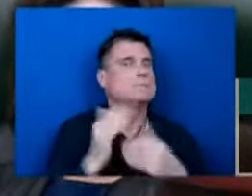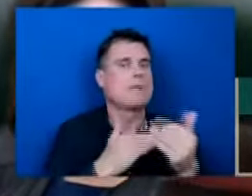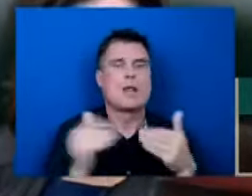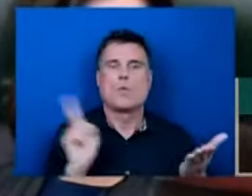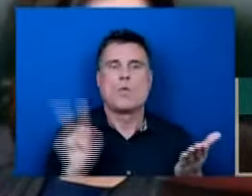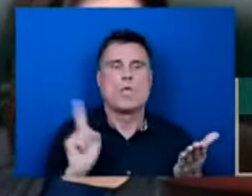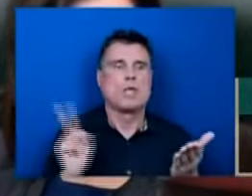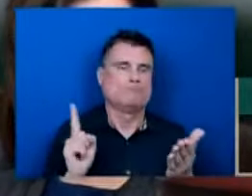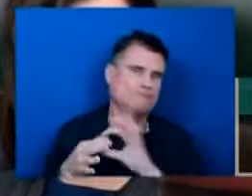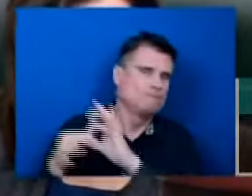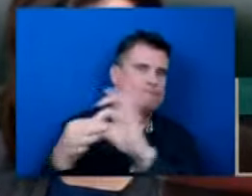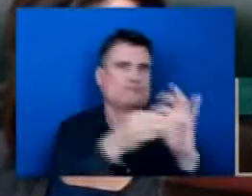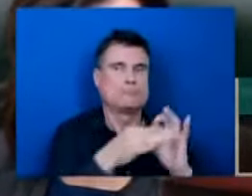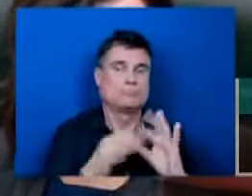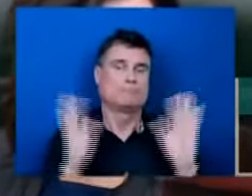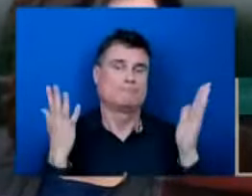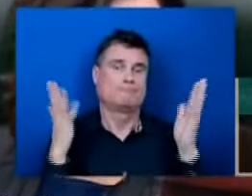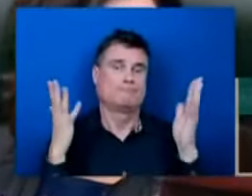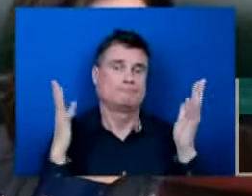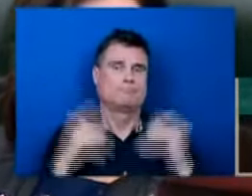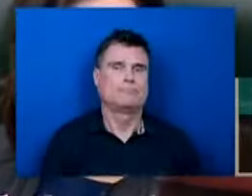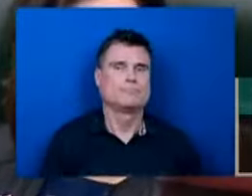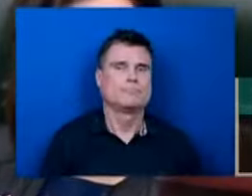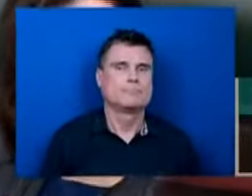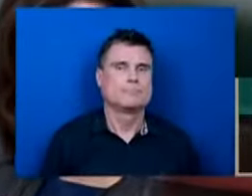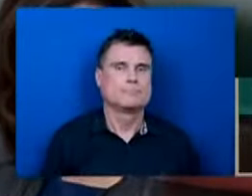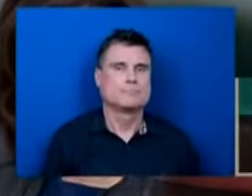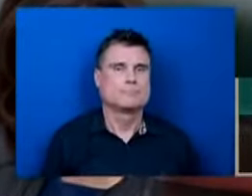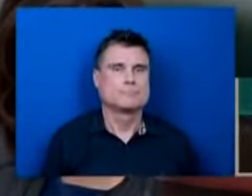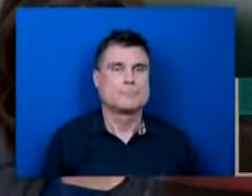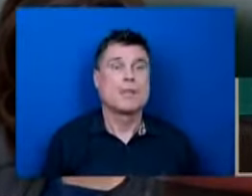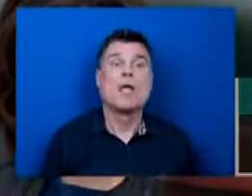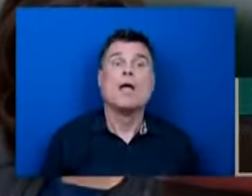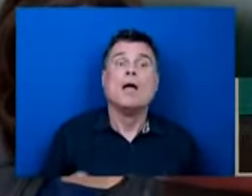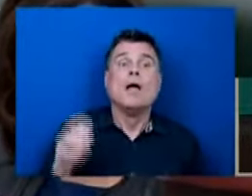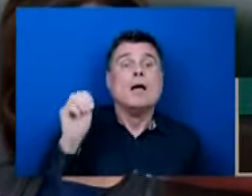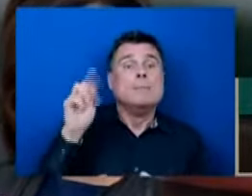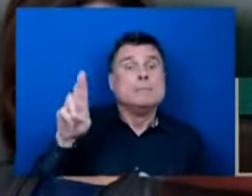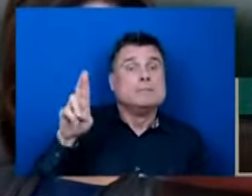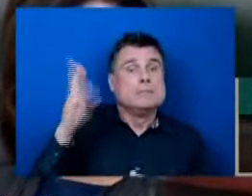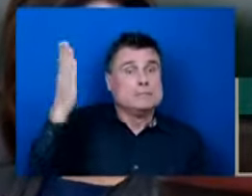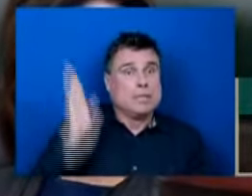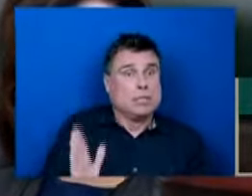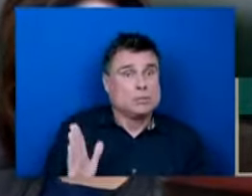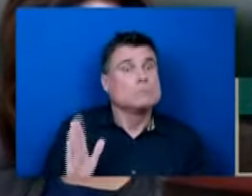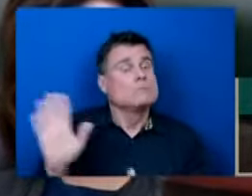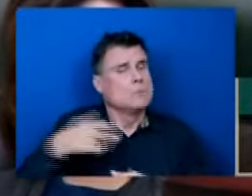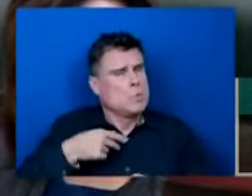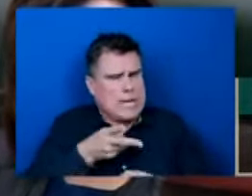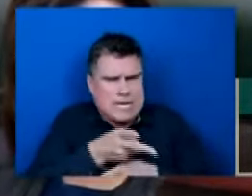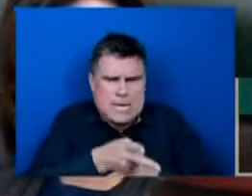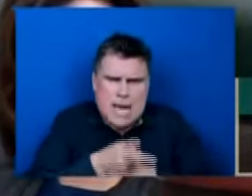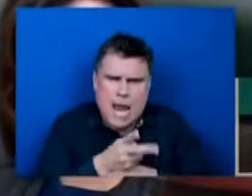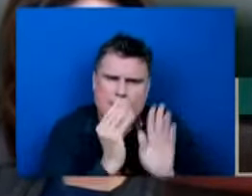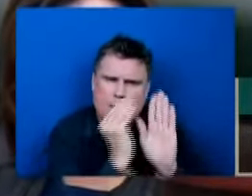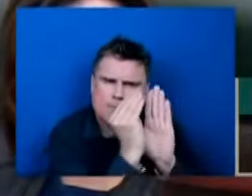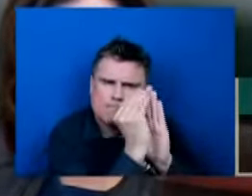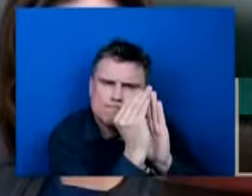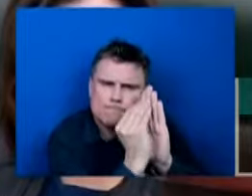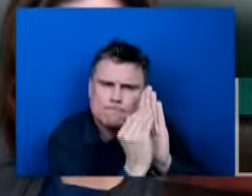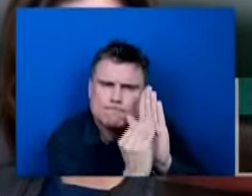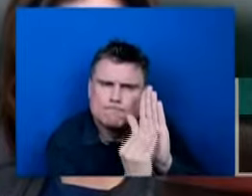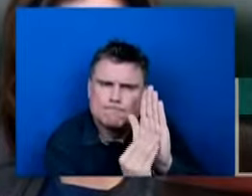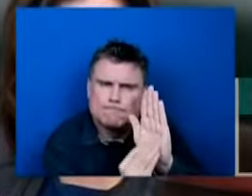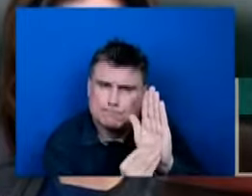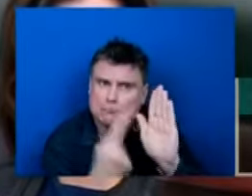Mr. Speaker, these carefully constructed government policies are working. There is a great deal of global capital finding a safe home